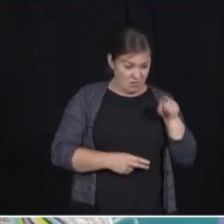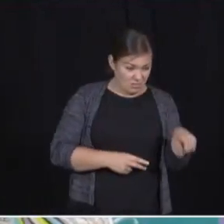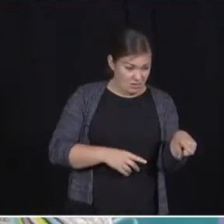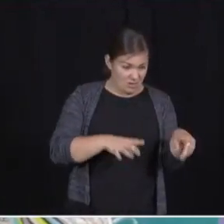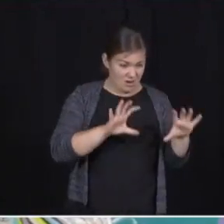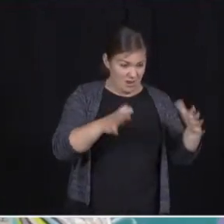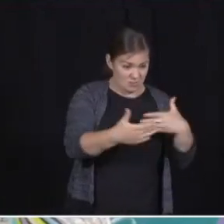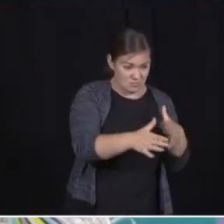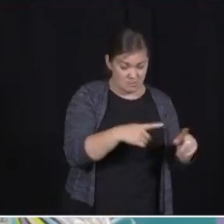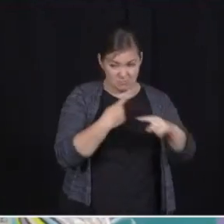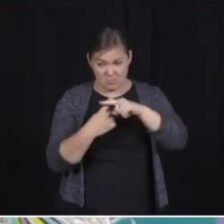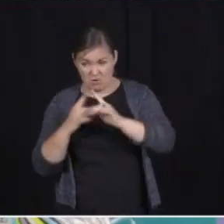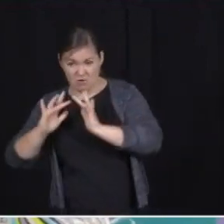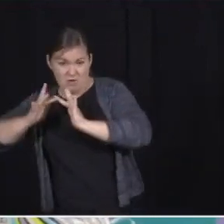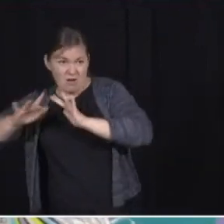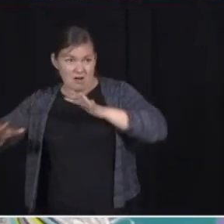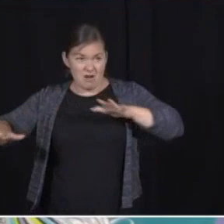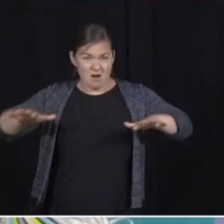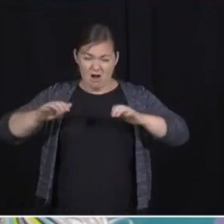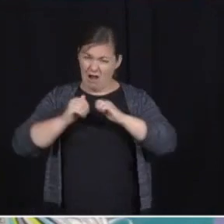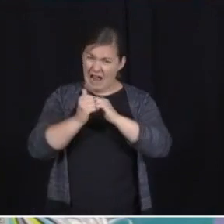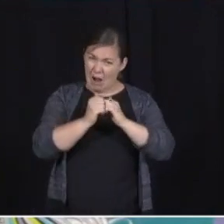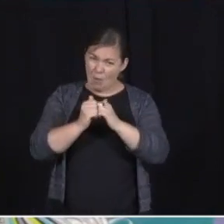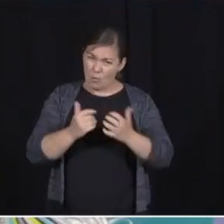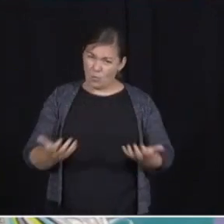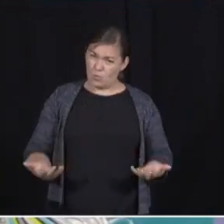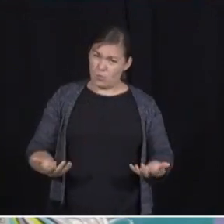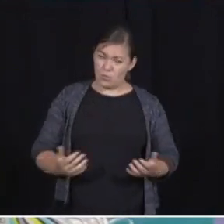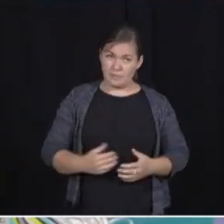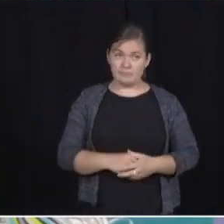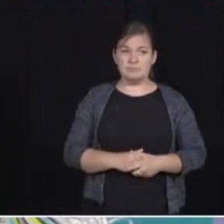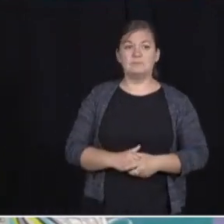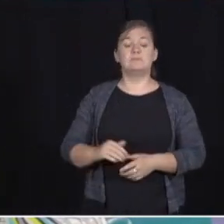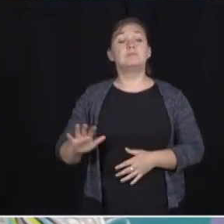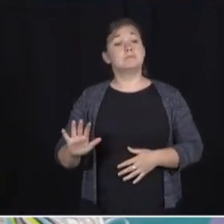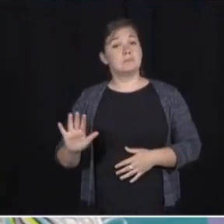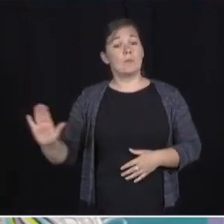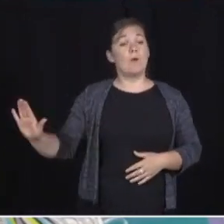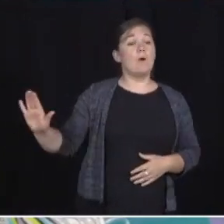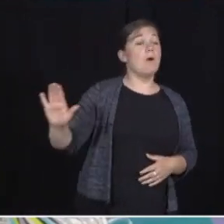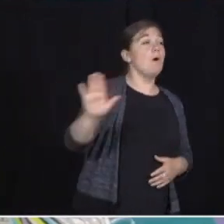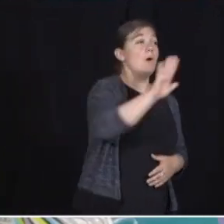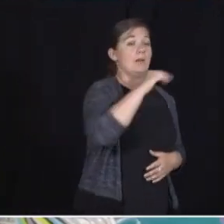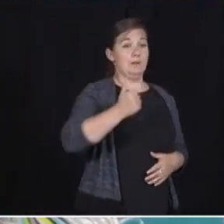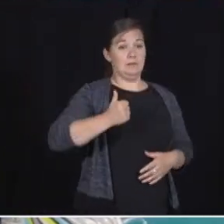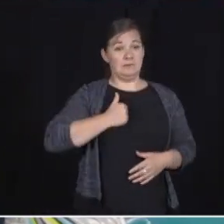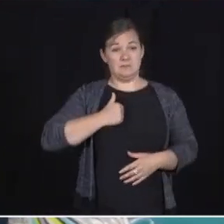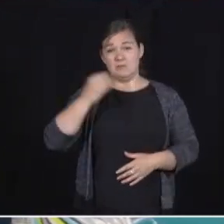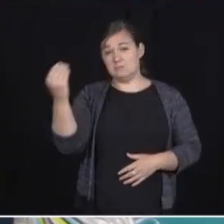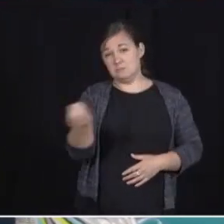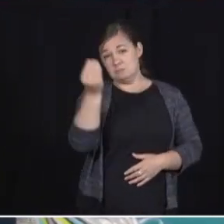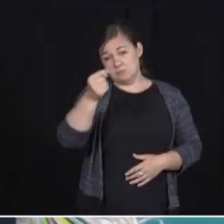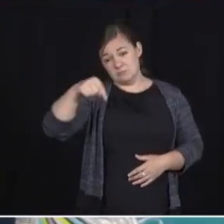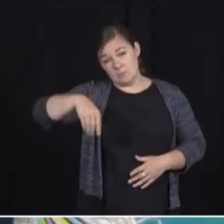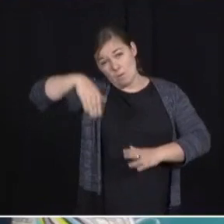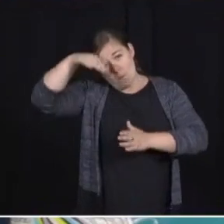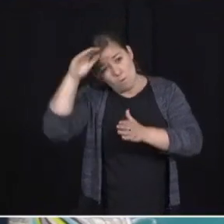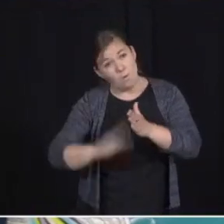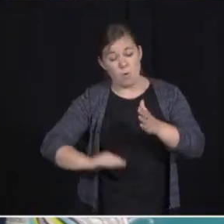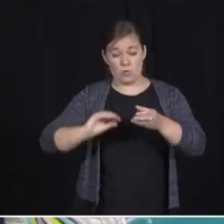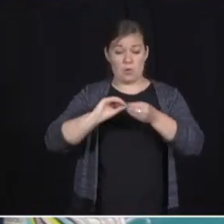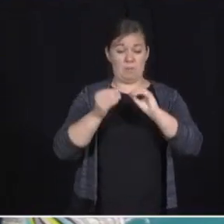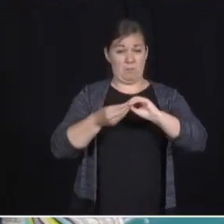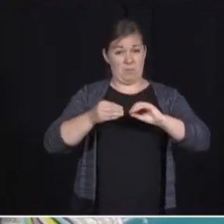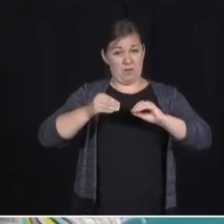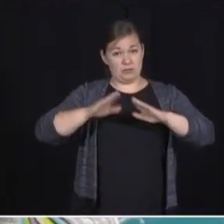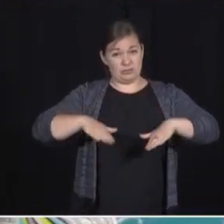Well, first of all, we have the lowest class sizes in the entire country. You look at comparators, look